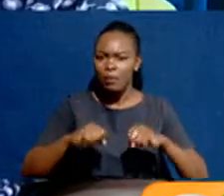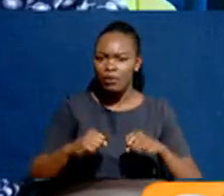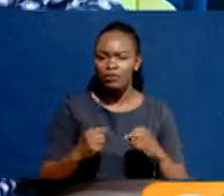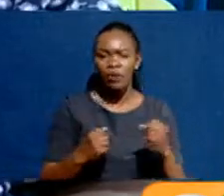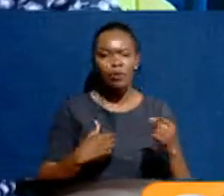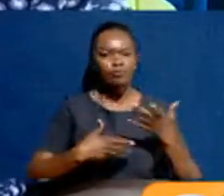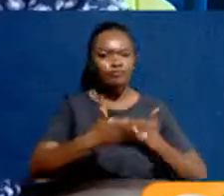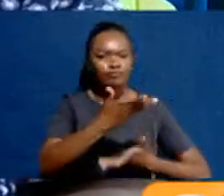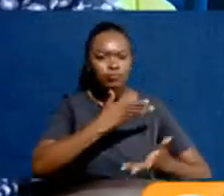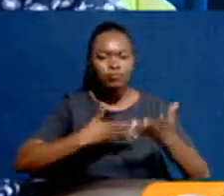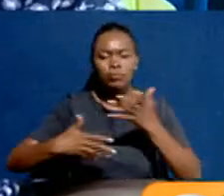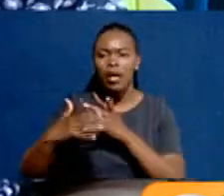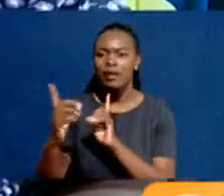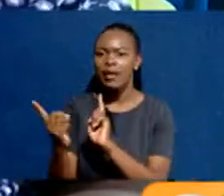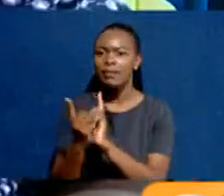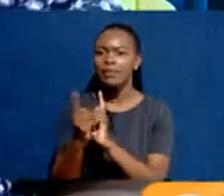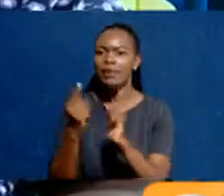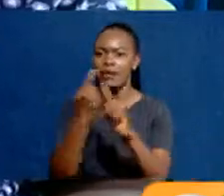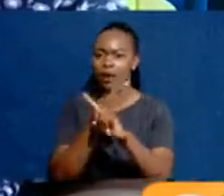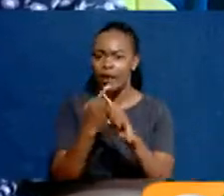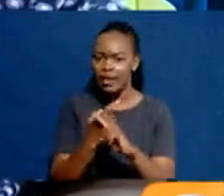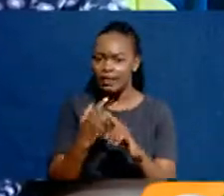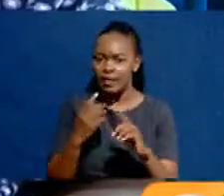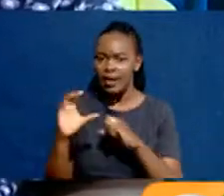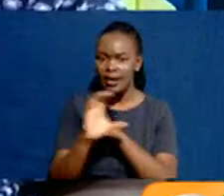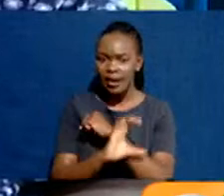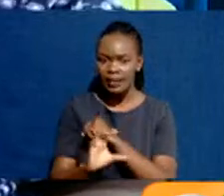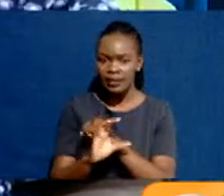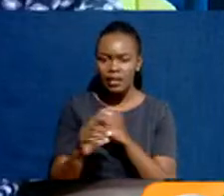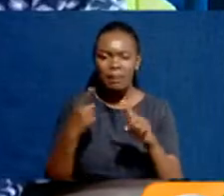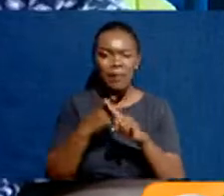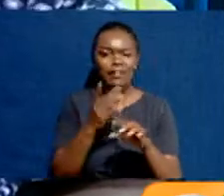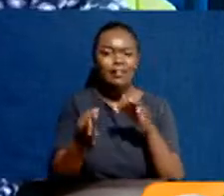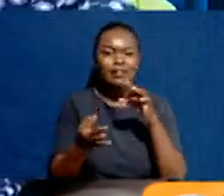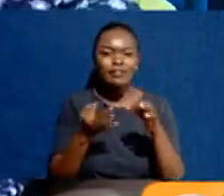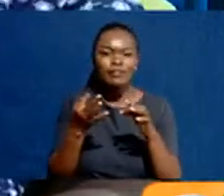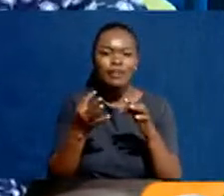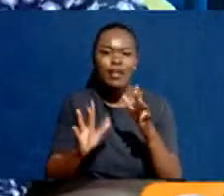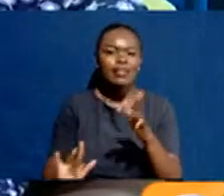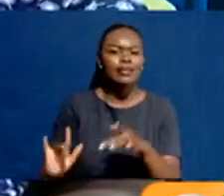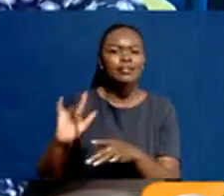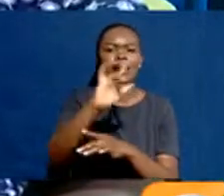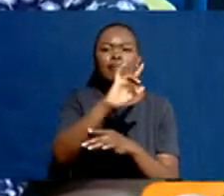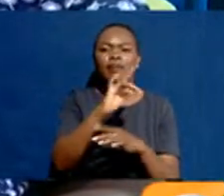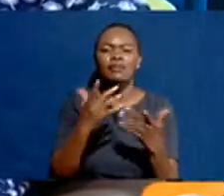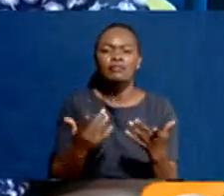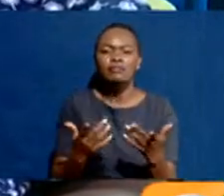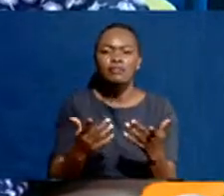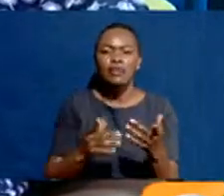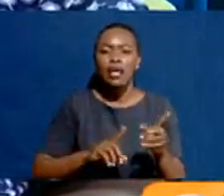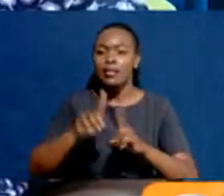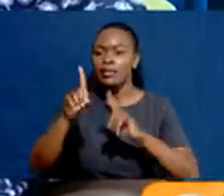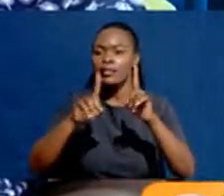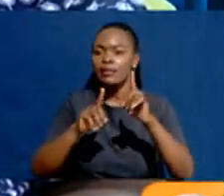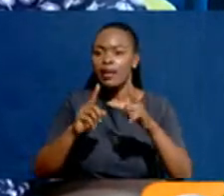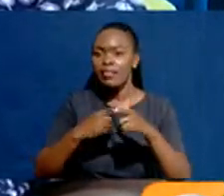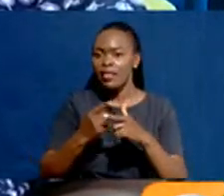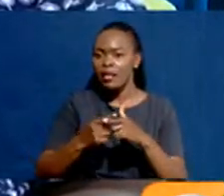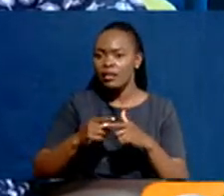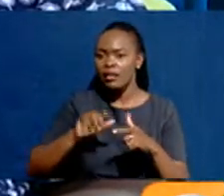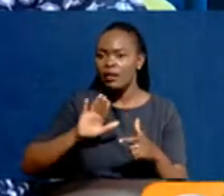countries, with various investors. And what happens when they are not there? There is a gap. So in the next few